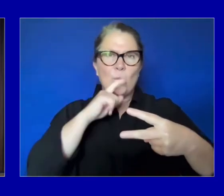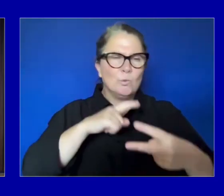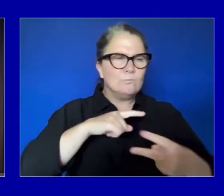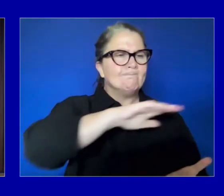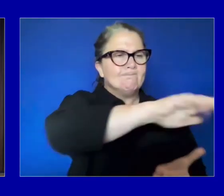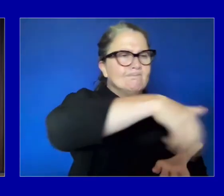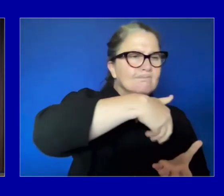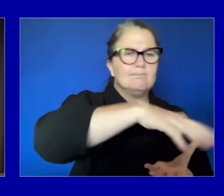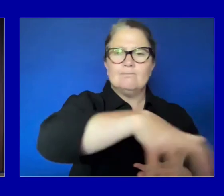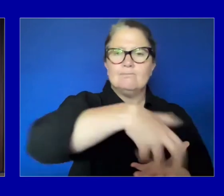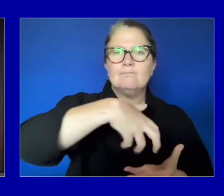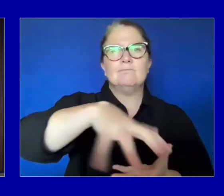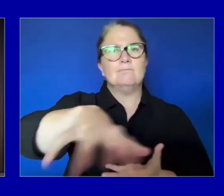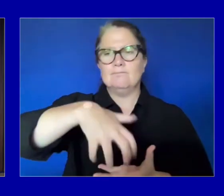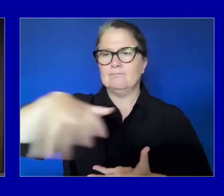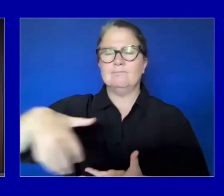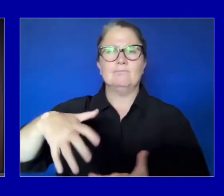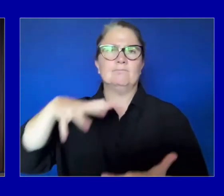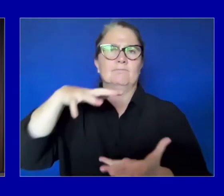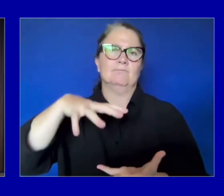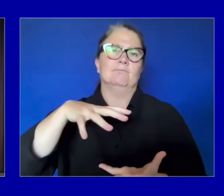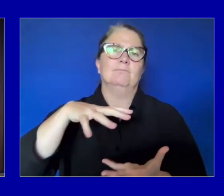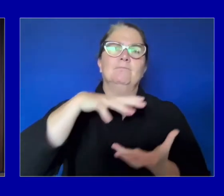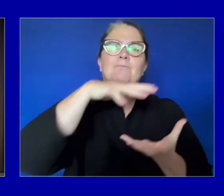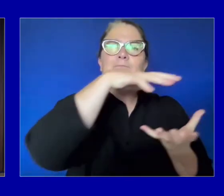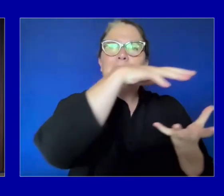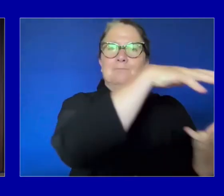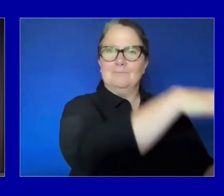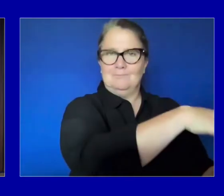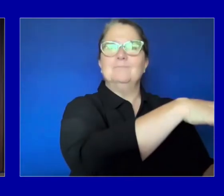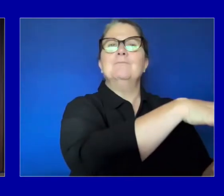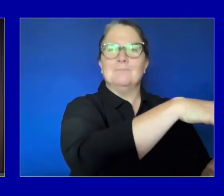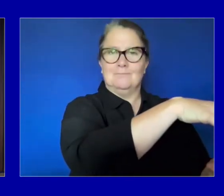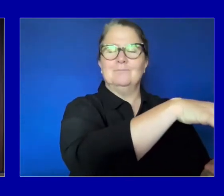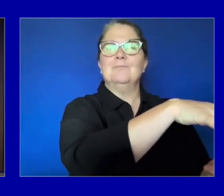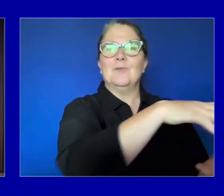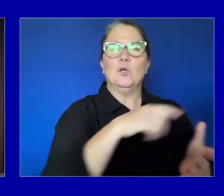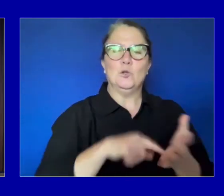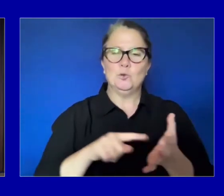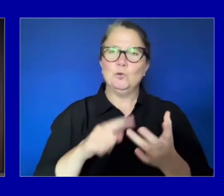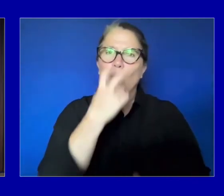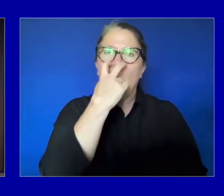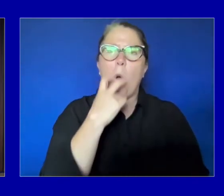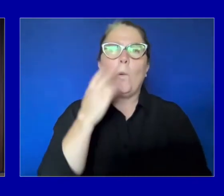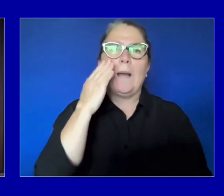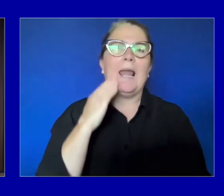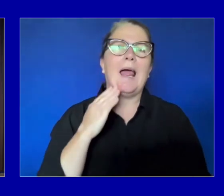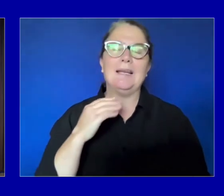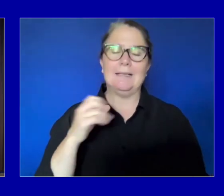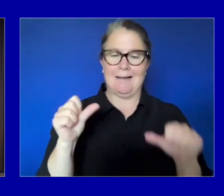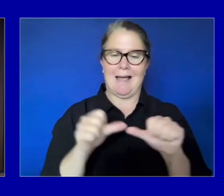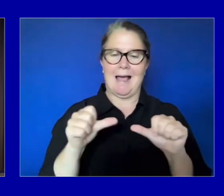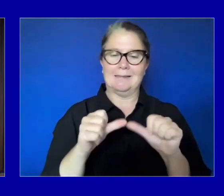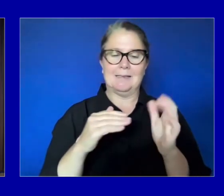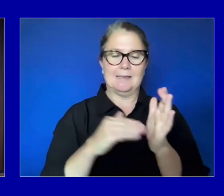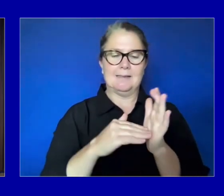and take them to the old ladies and sit down with, um, Aunty Zelda, who was Bronwyn's mum.